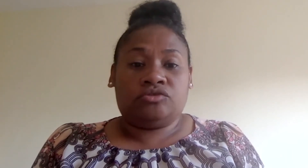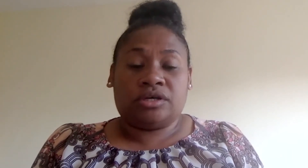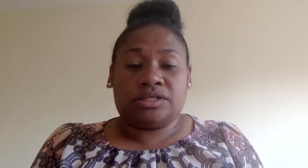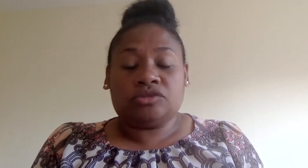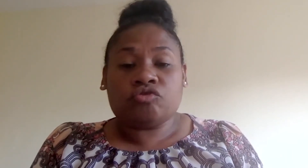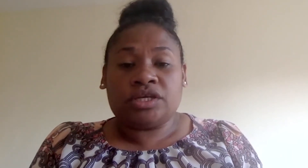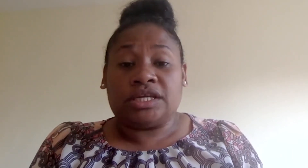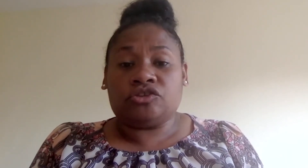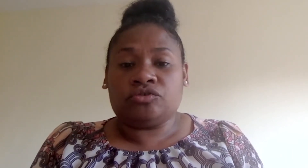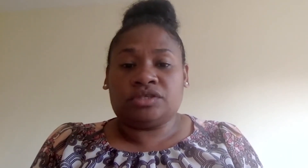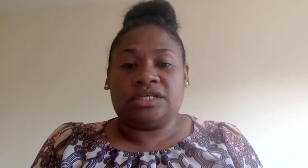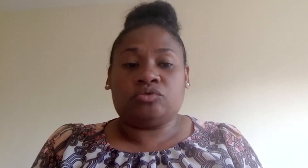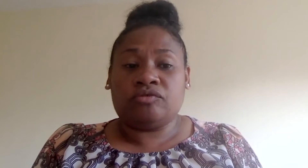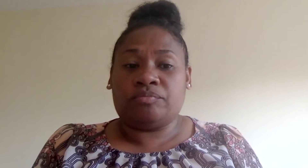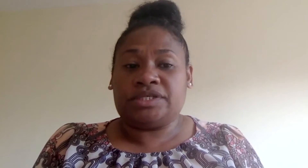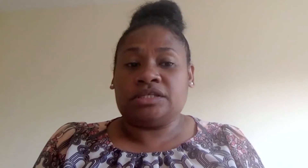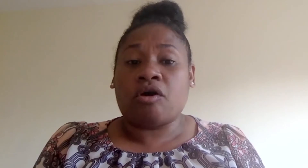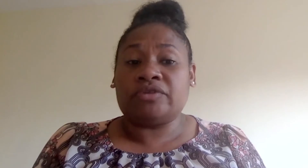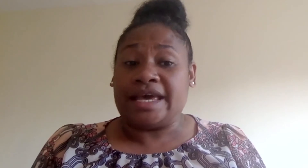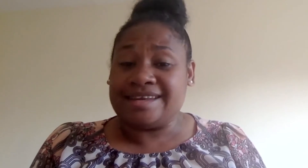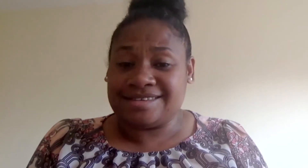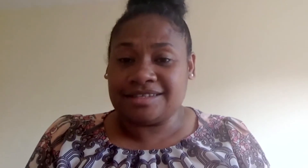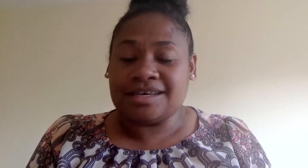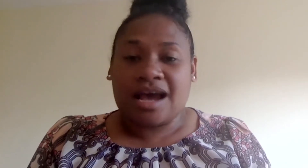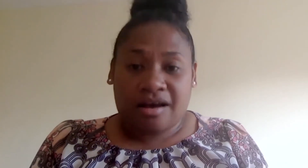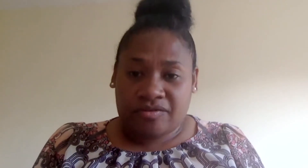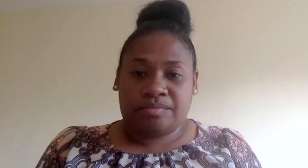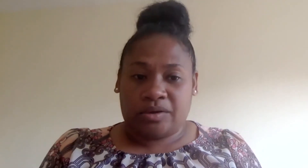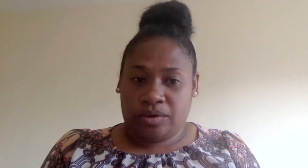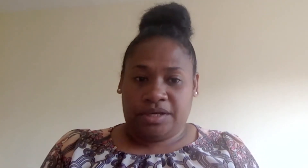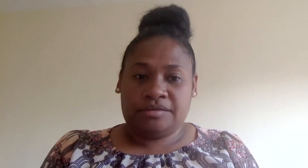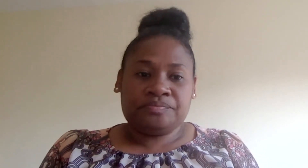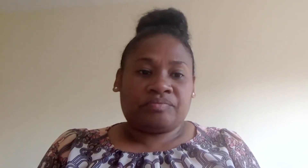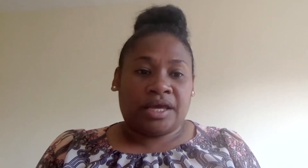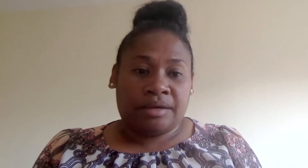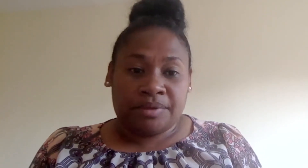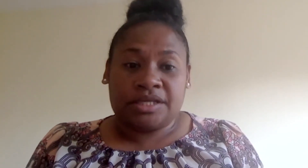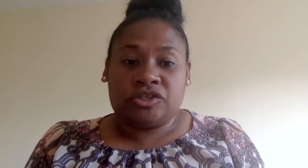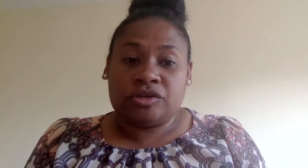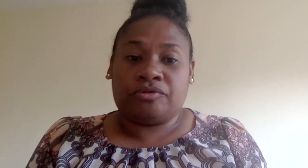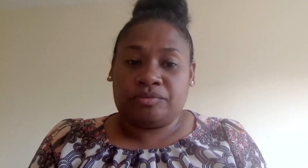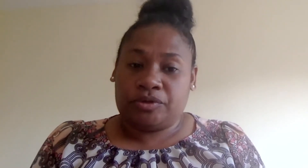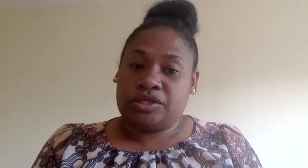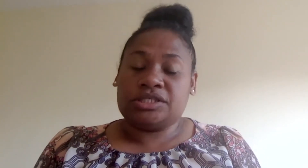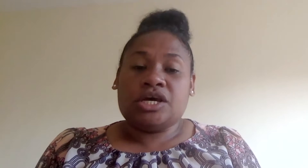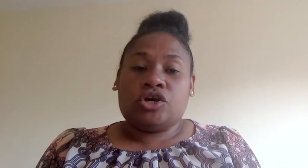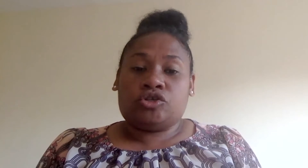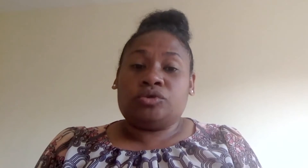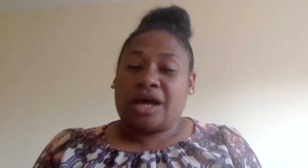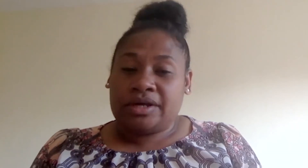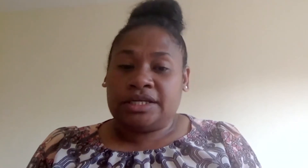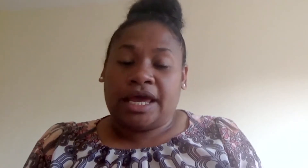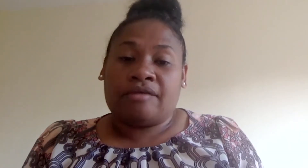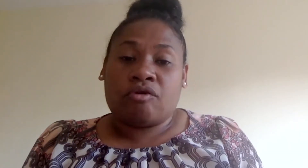in 2003 that ensures that 24% of the 80 seats are filled by women in the Chamber of Deputies.